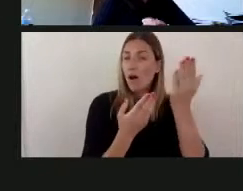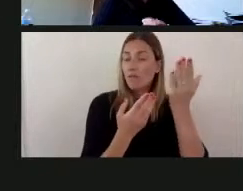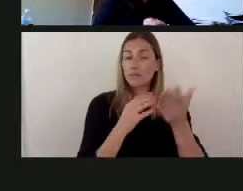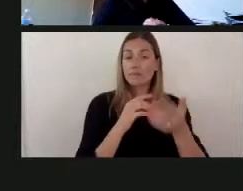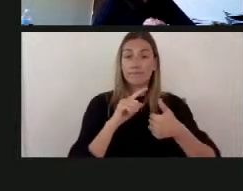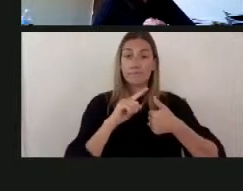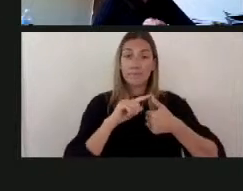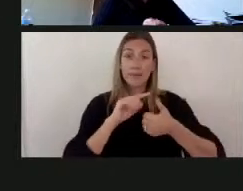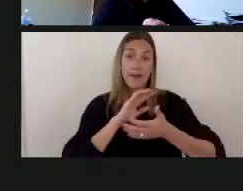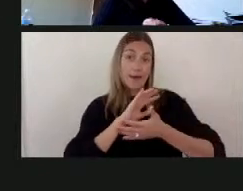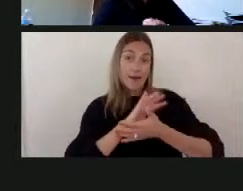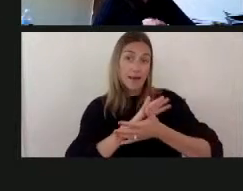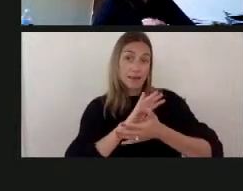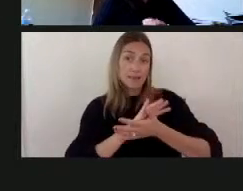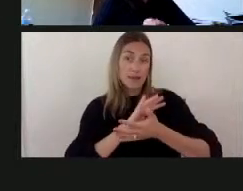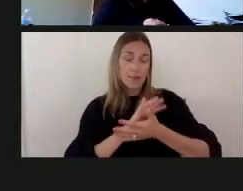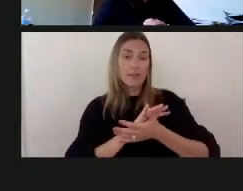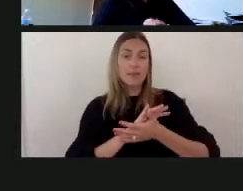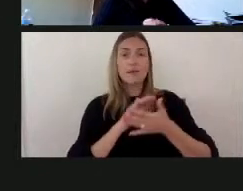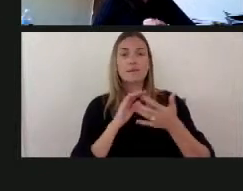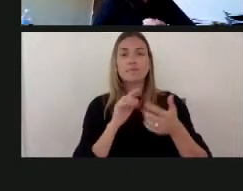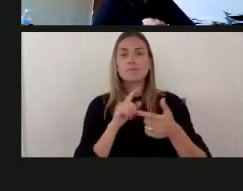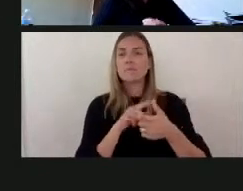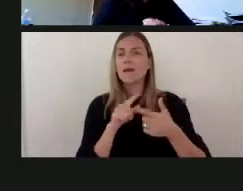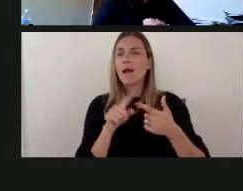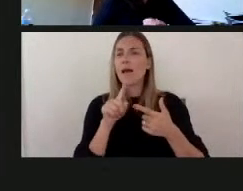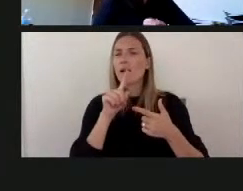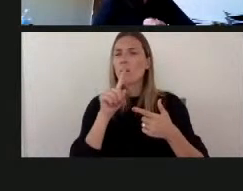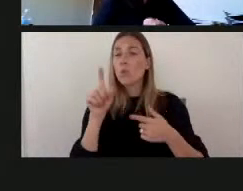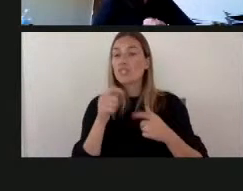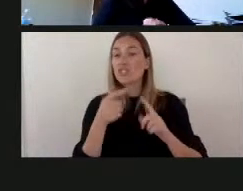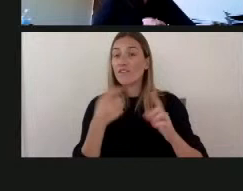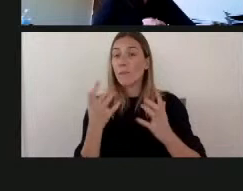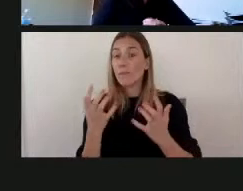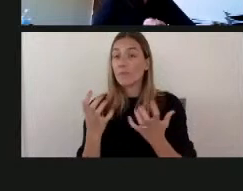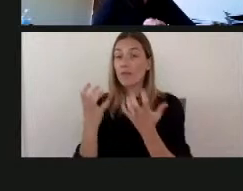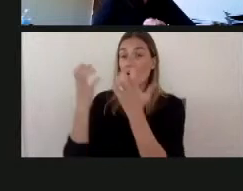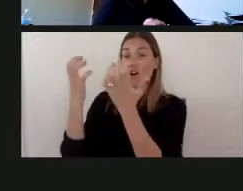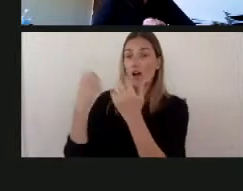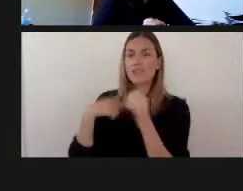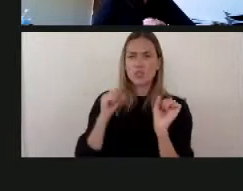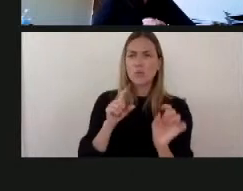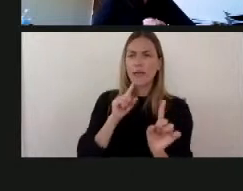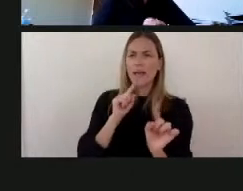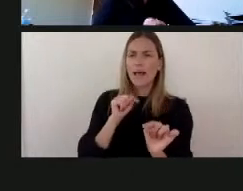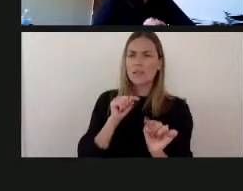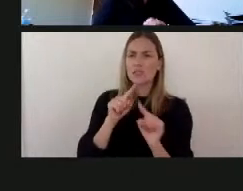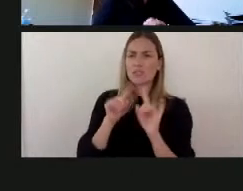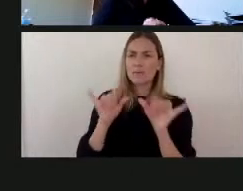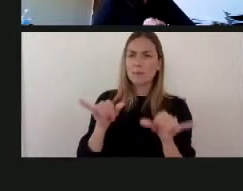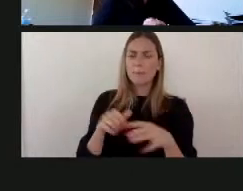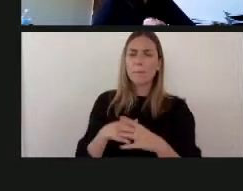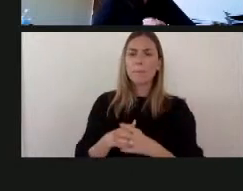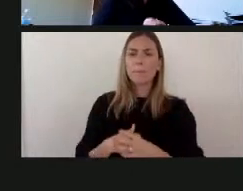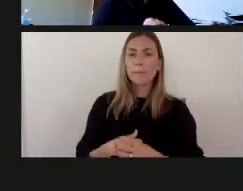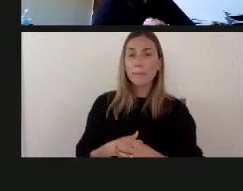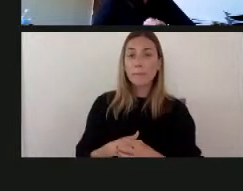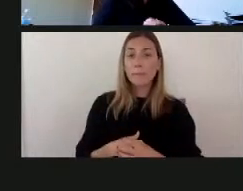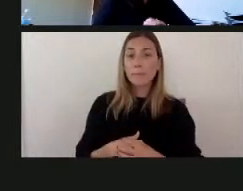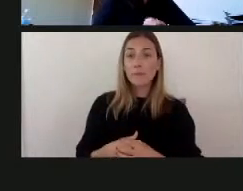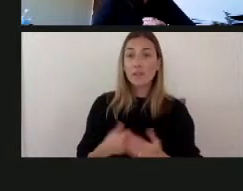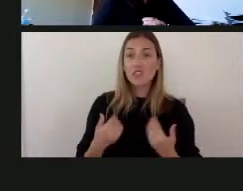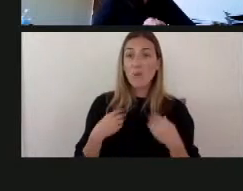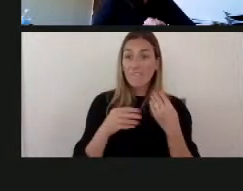academically? And then there's a question from the audience, and I think that you can answer this simultaneously. Is there a